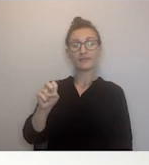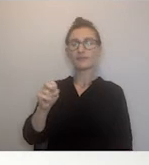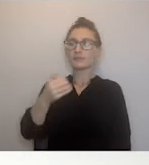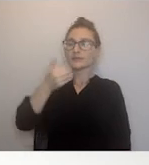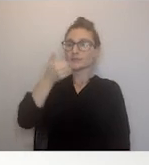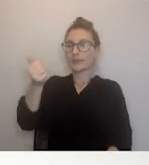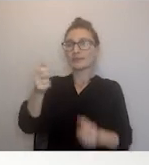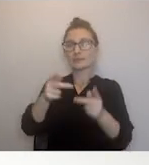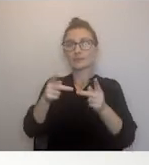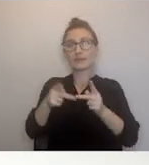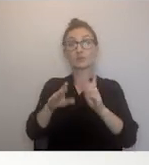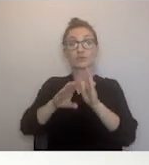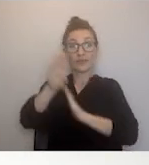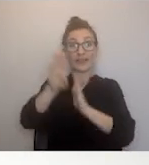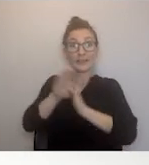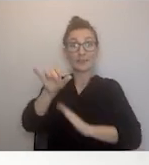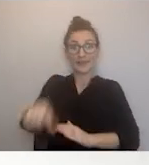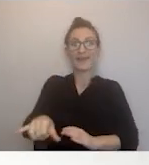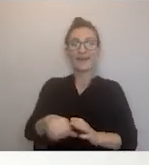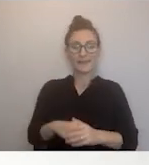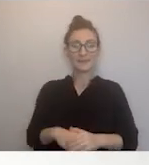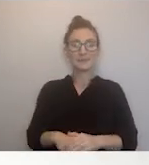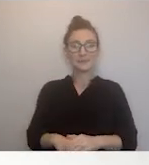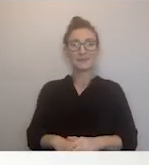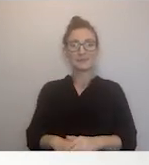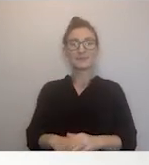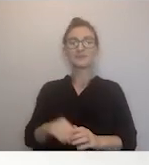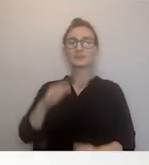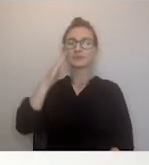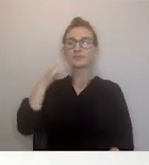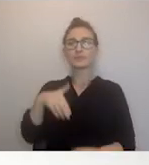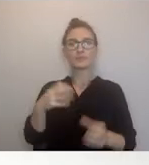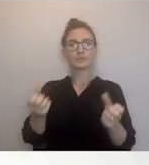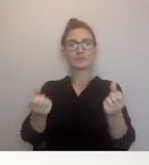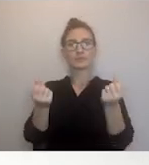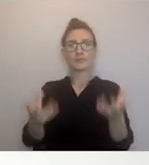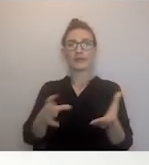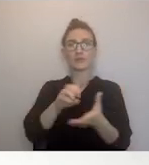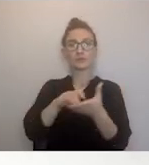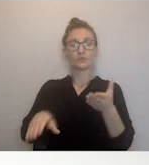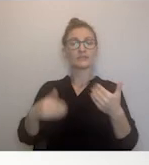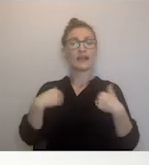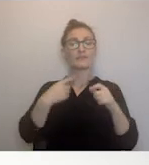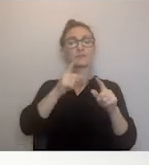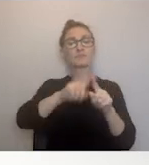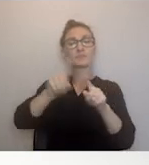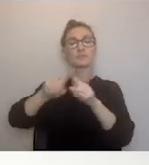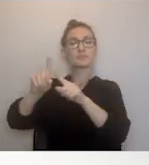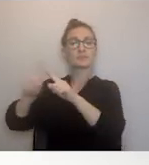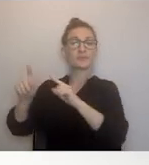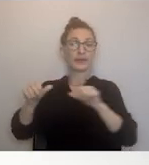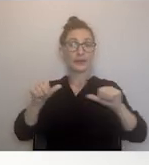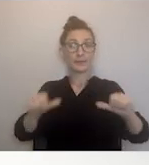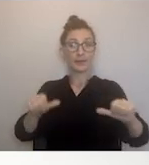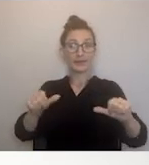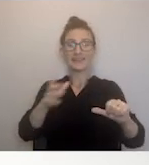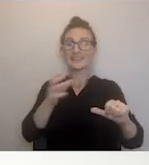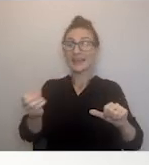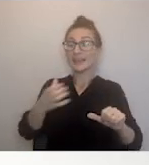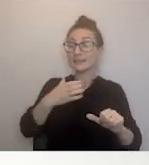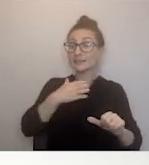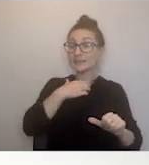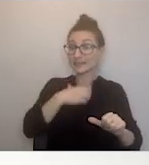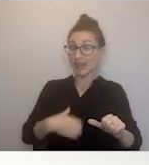would be the best place for the resources for developing something like a foundation. I know several of our students with all different types of